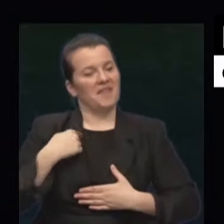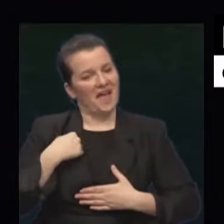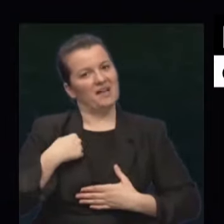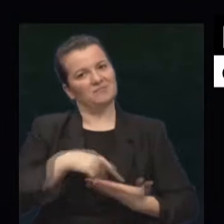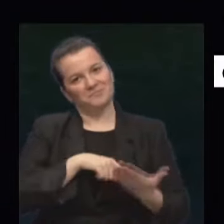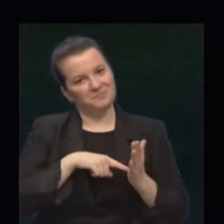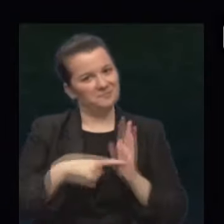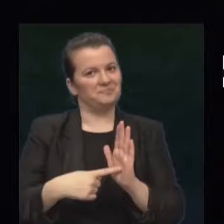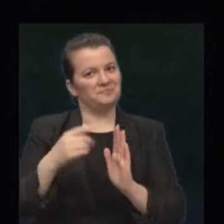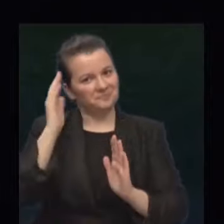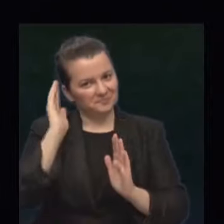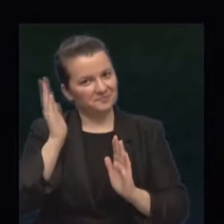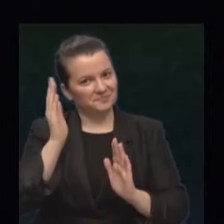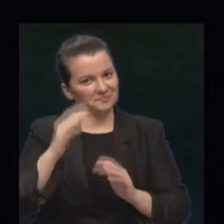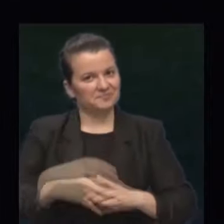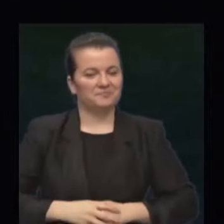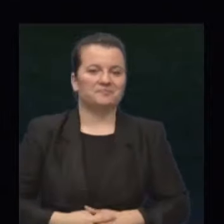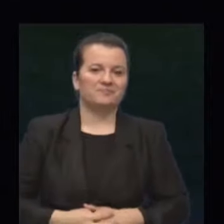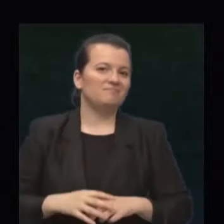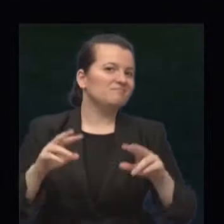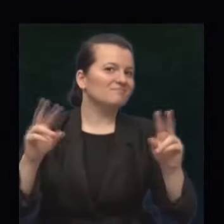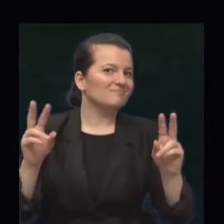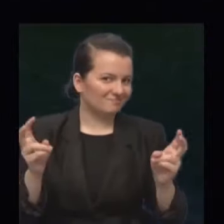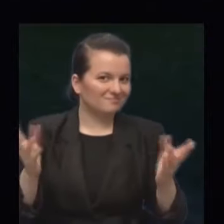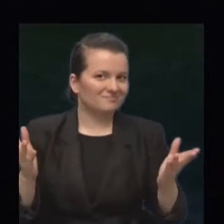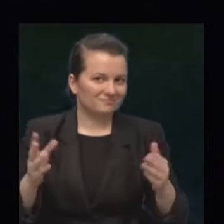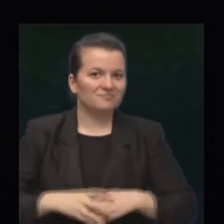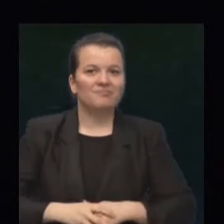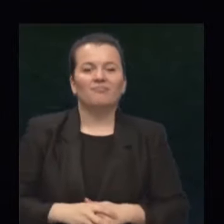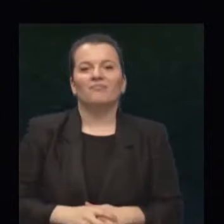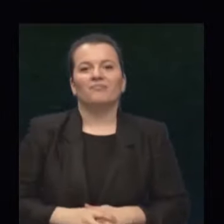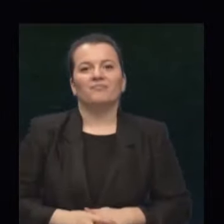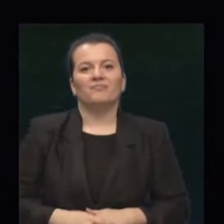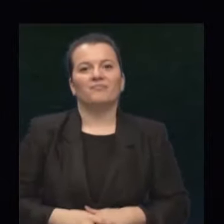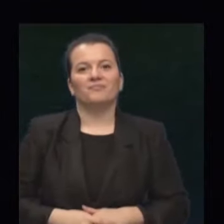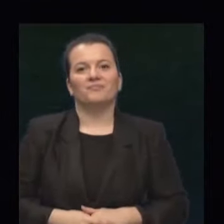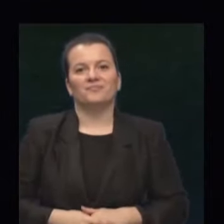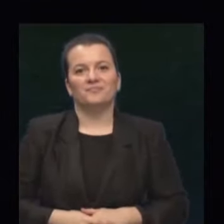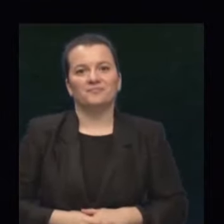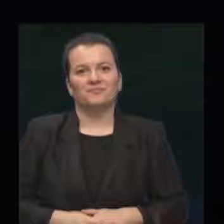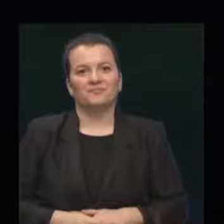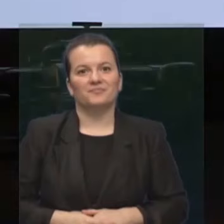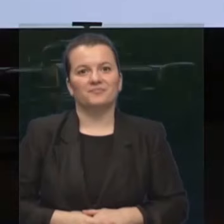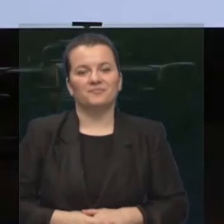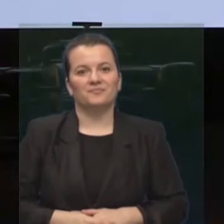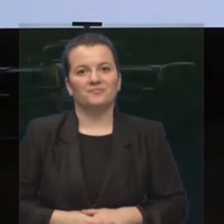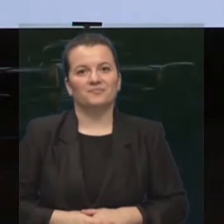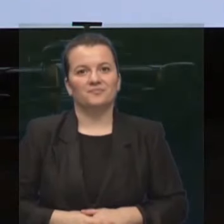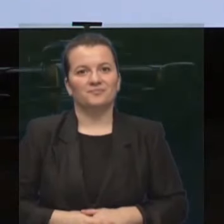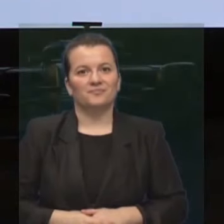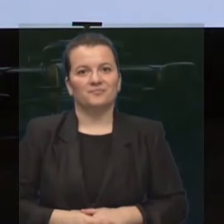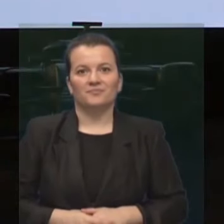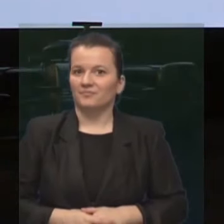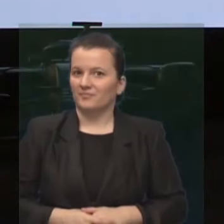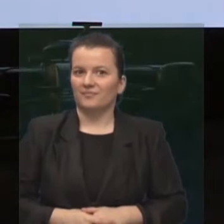speak before you, and on this occasion, I would like to say how delighted I was to be able to take over 20 years